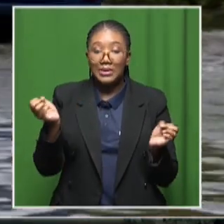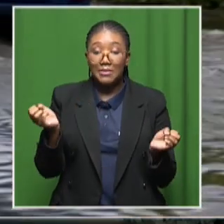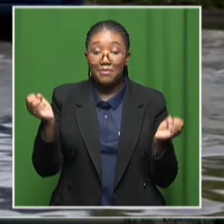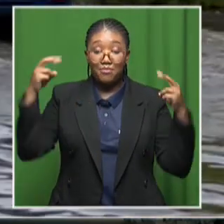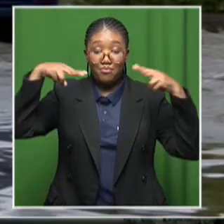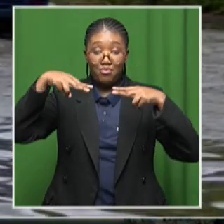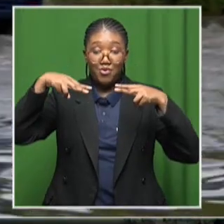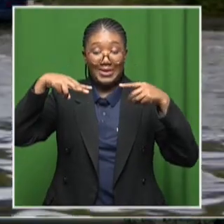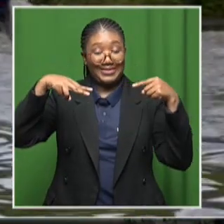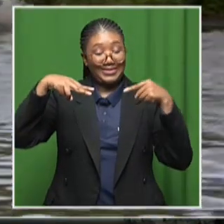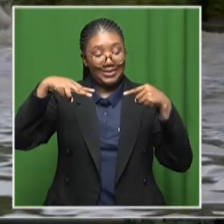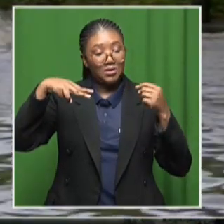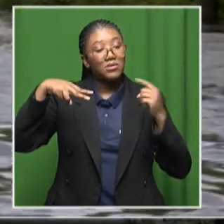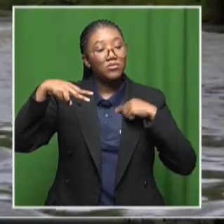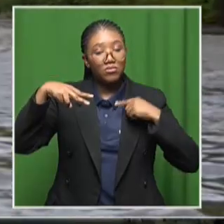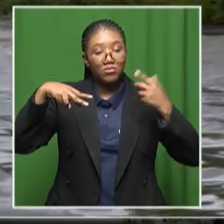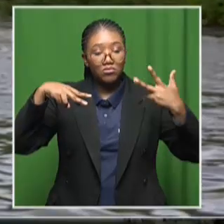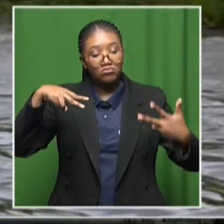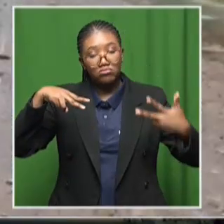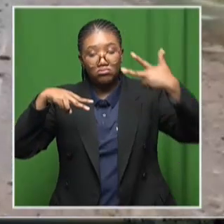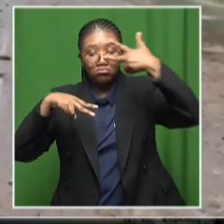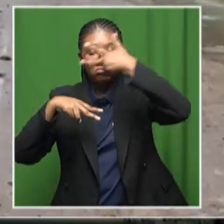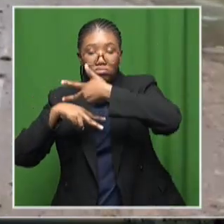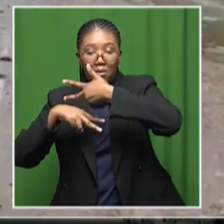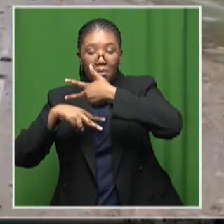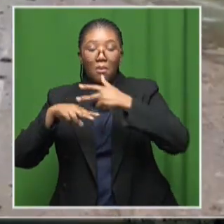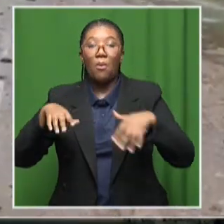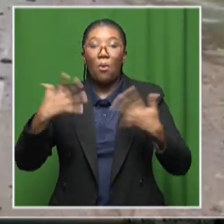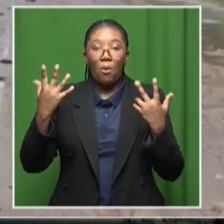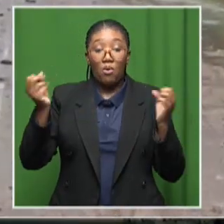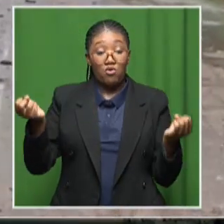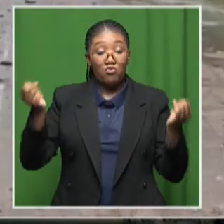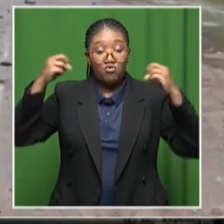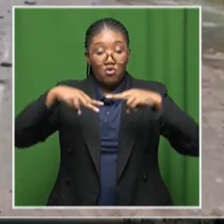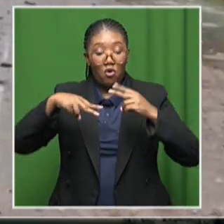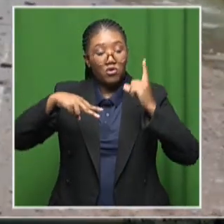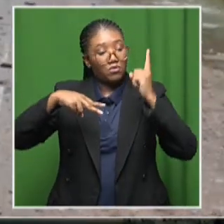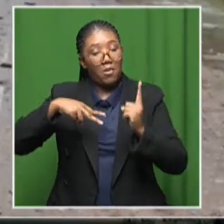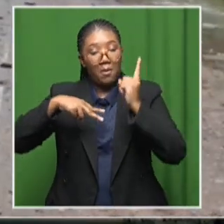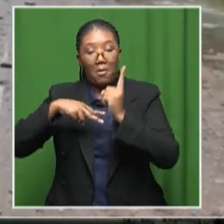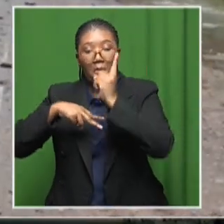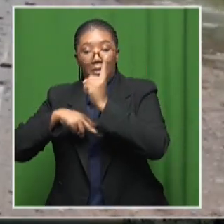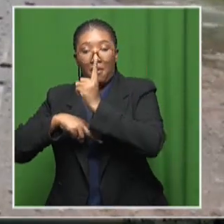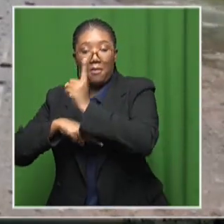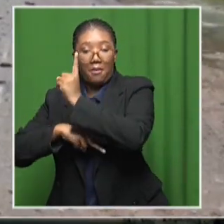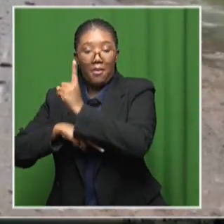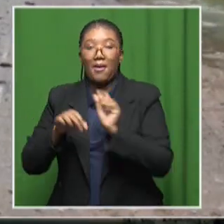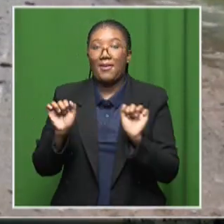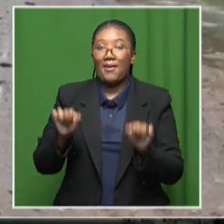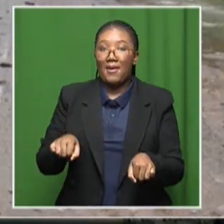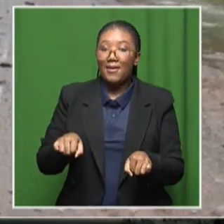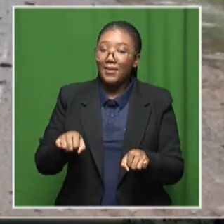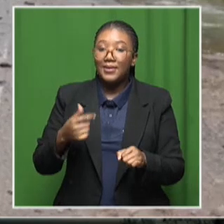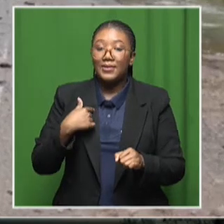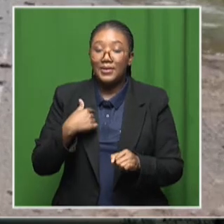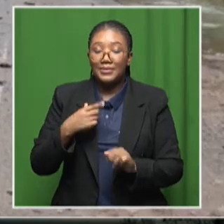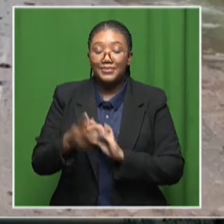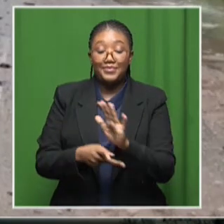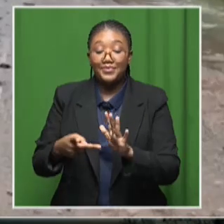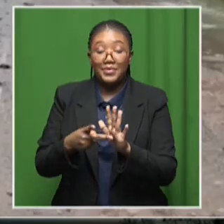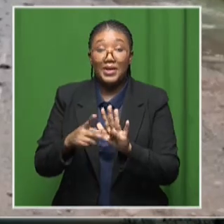are there for them to cross from one area to the other. And we also have a challenge in